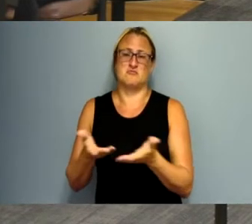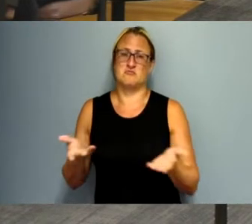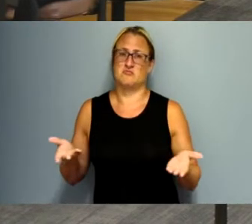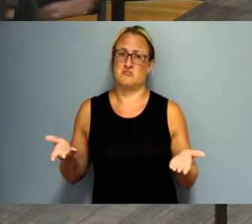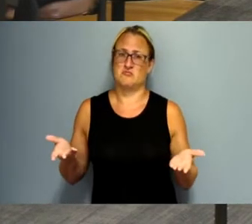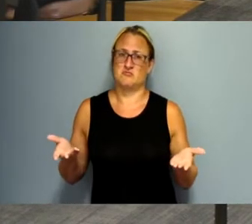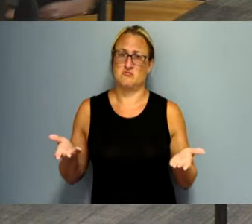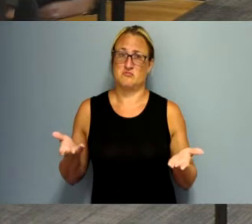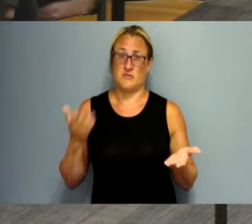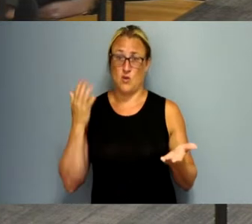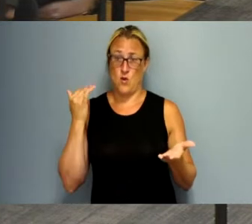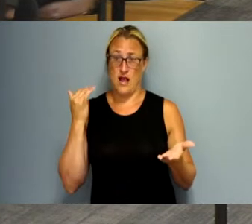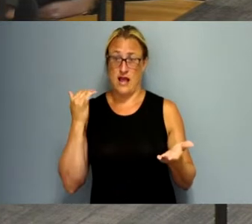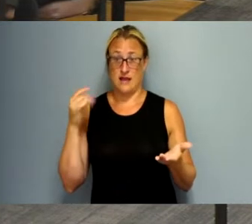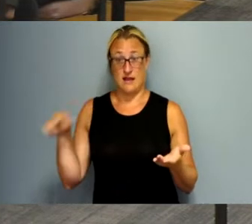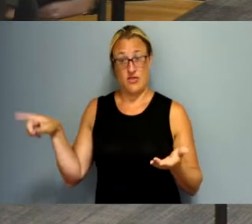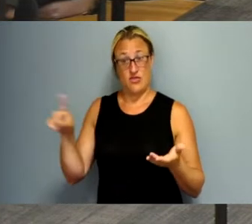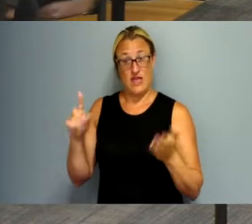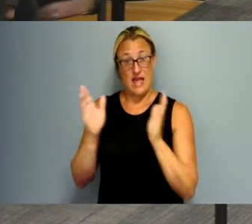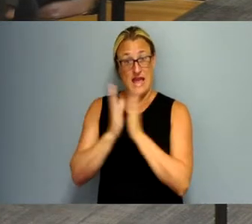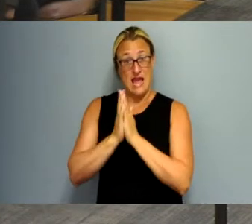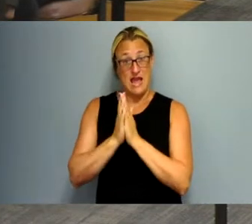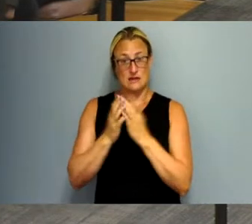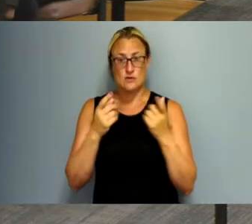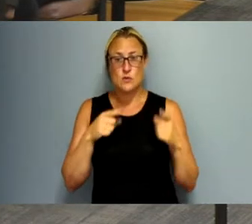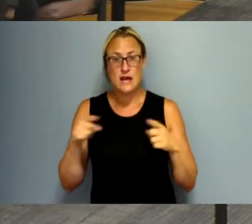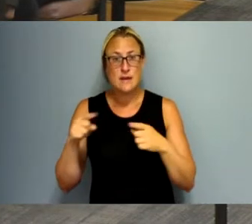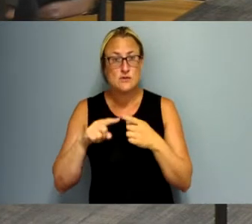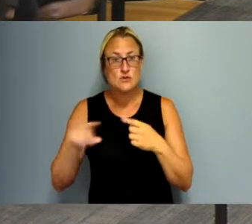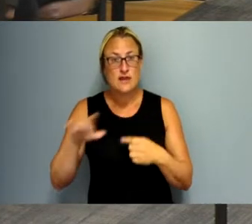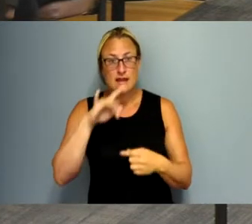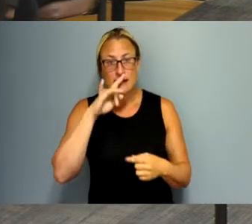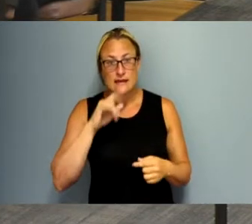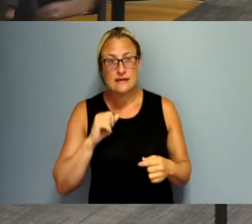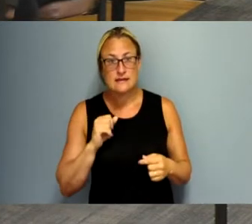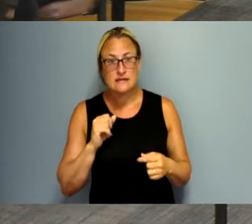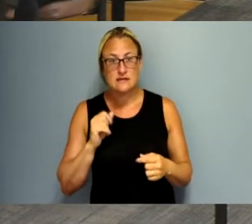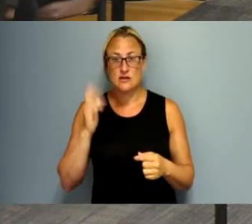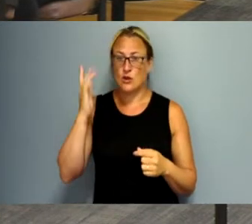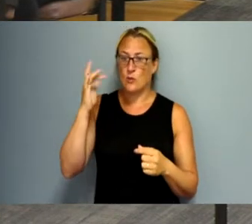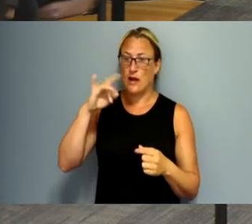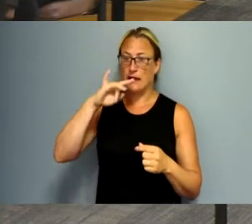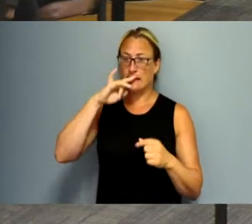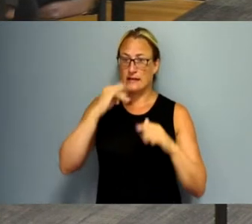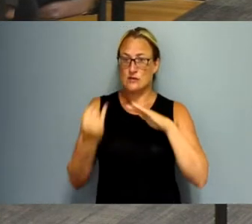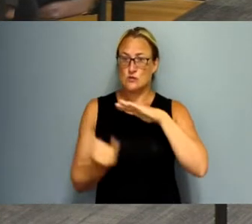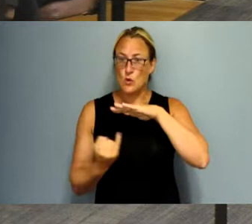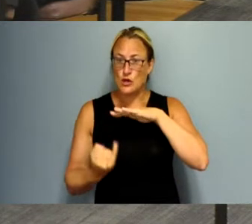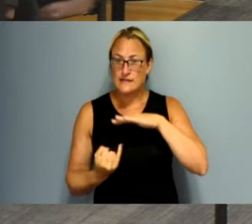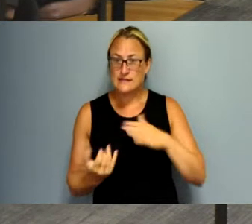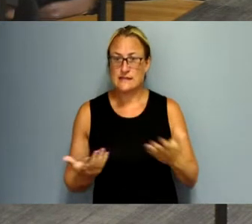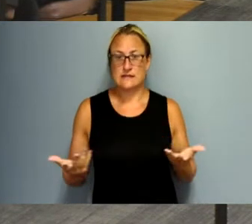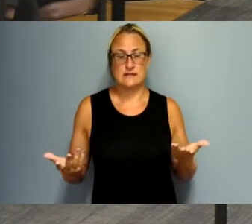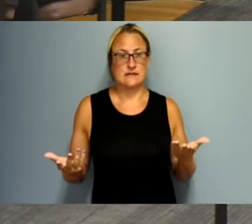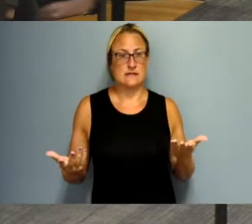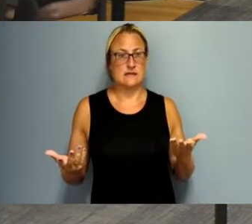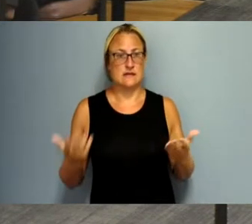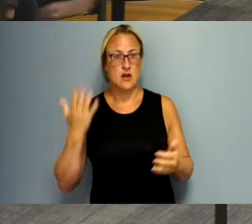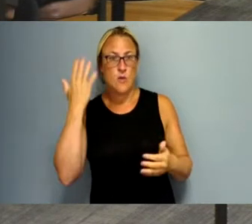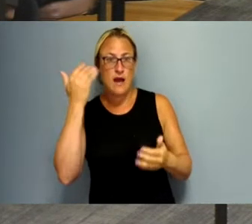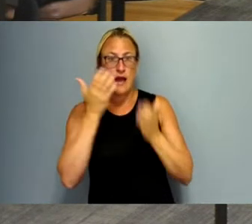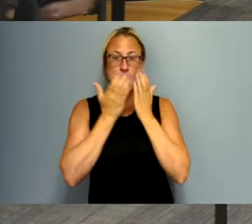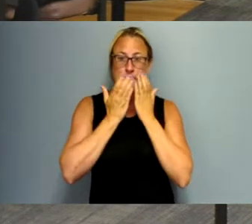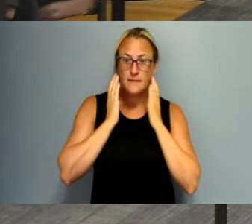Because they asked what happened to their kids and why their kids had to be quarantined and why their kids had to be